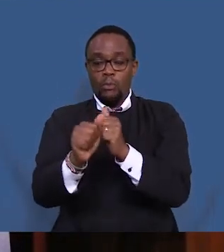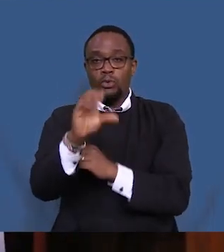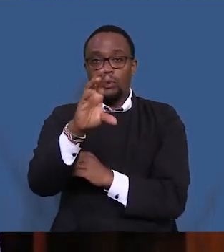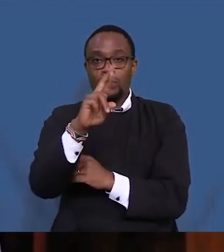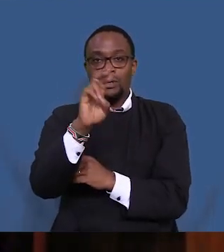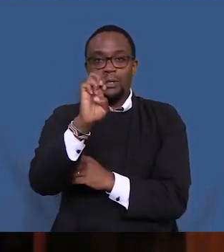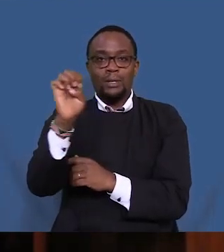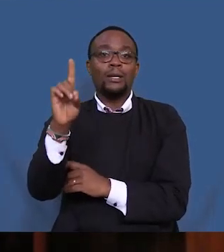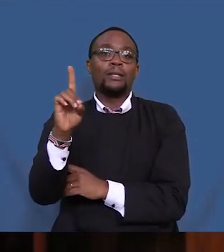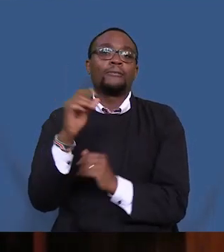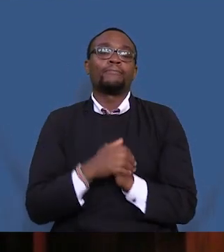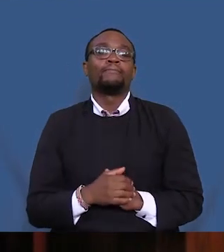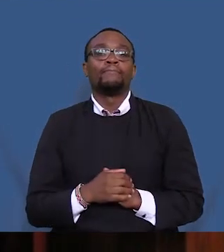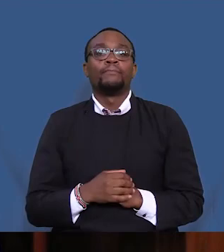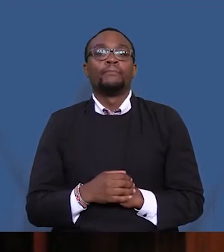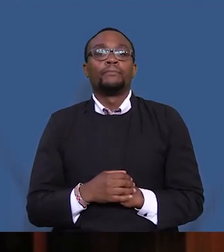Apostles' Creed.